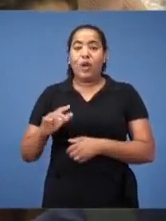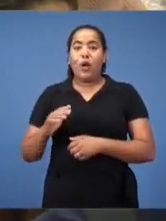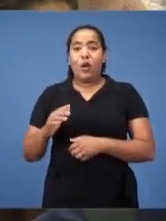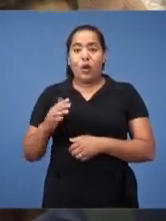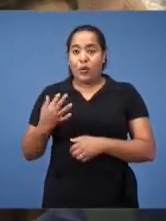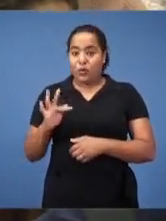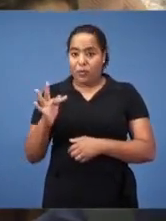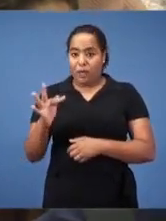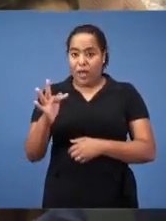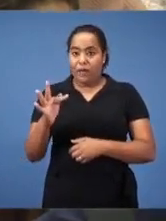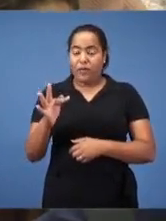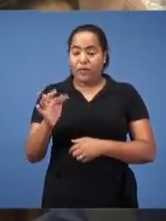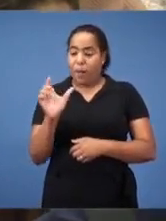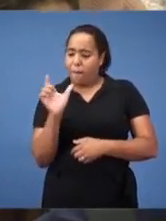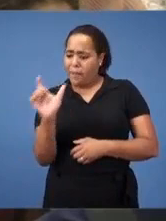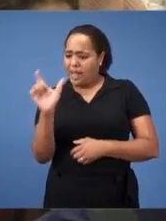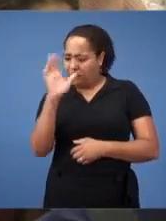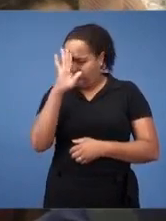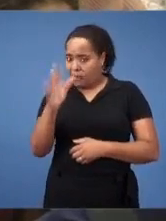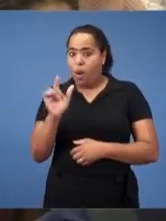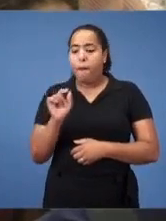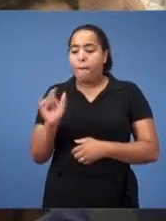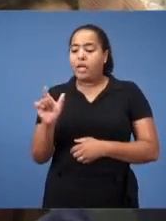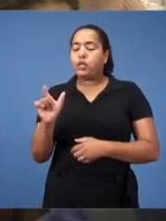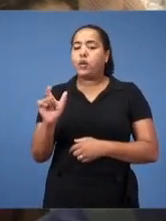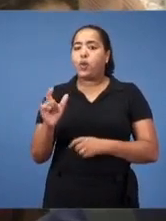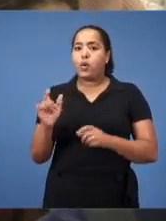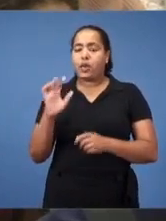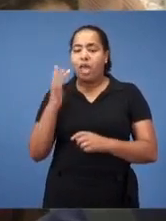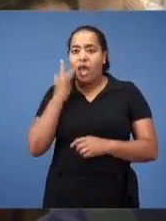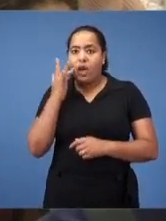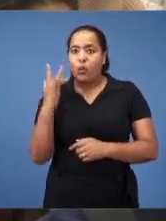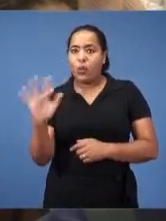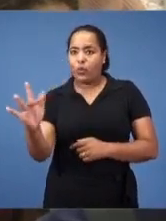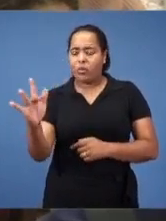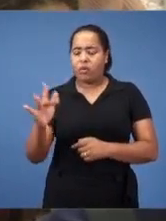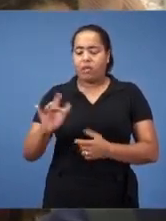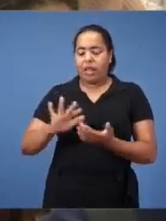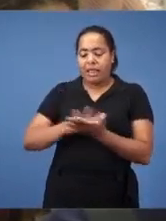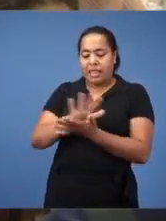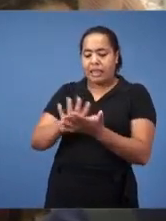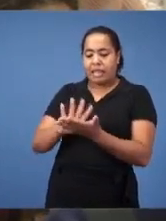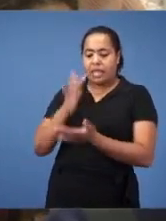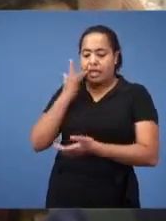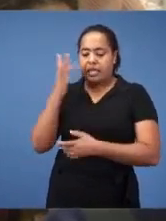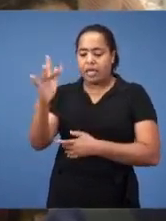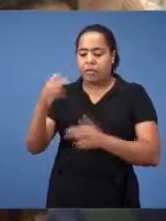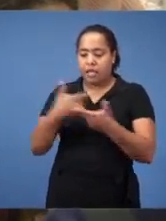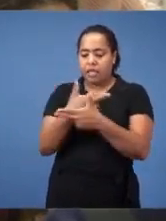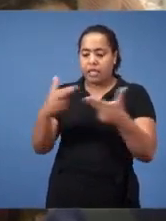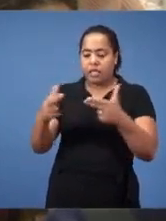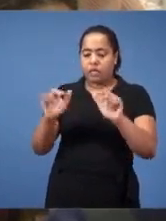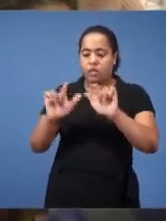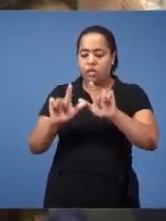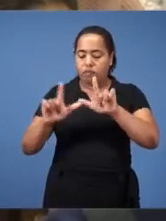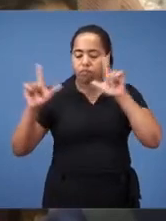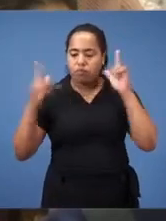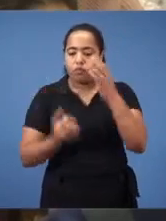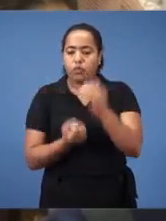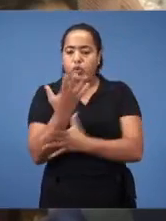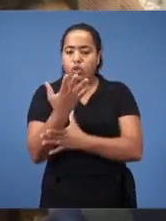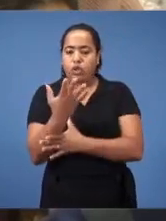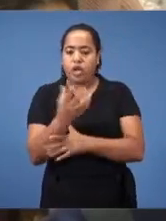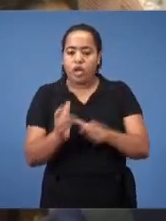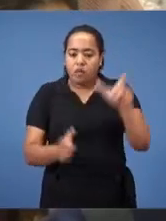The 10, there is not a clear expression, but there is a fear. Do not fear any of